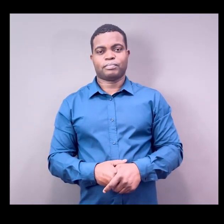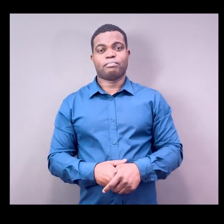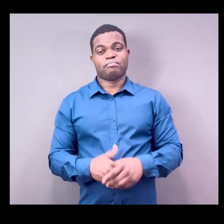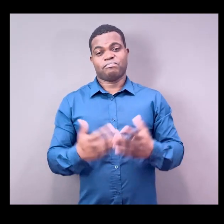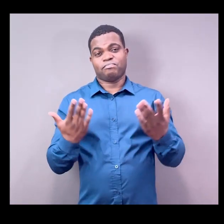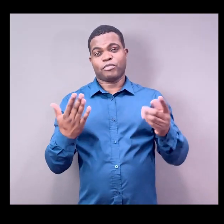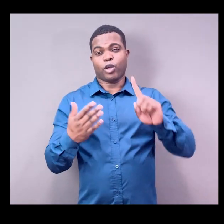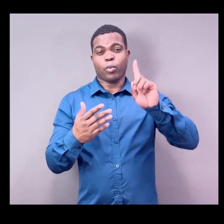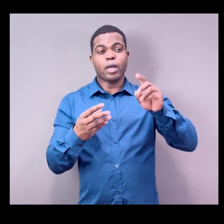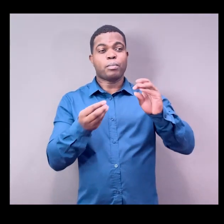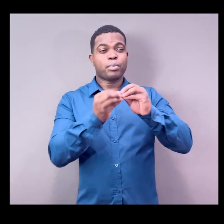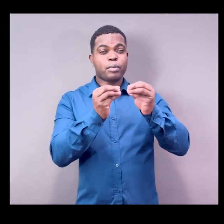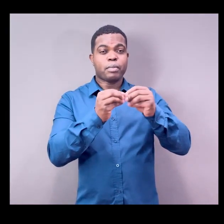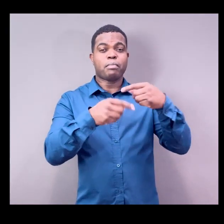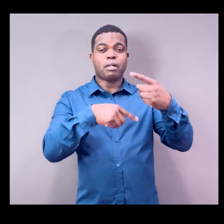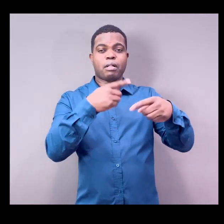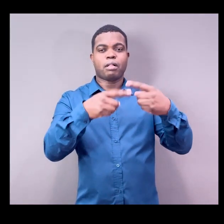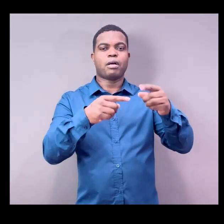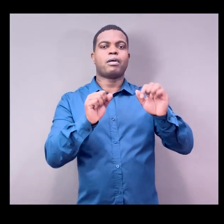because